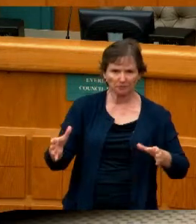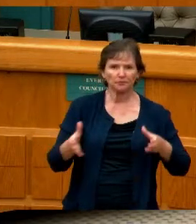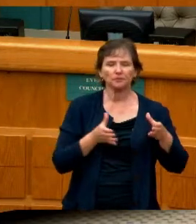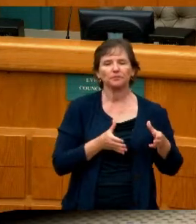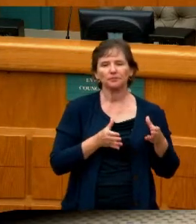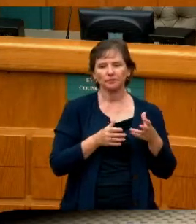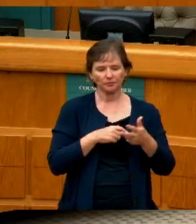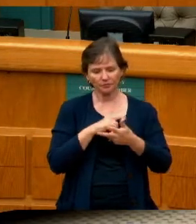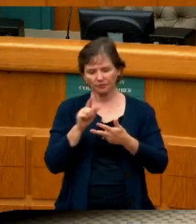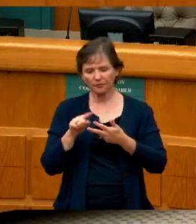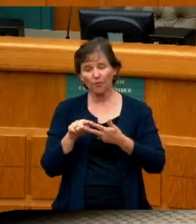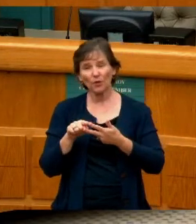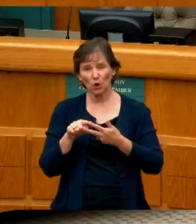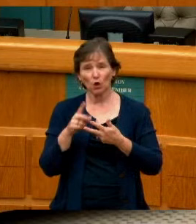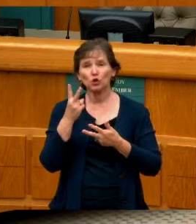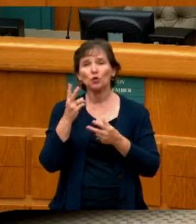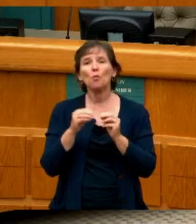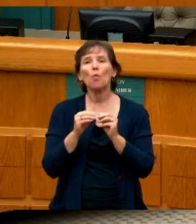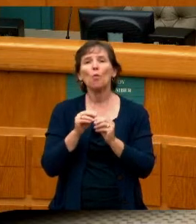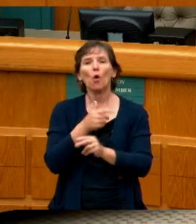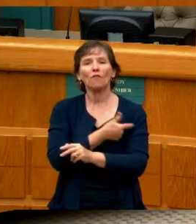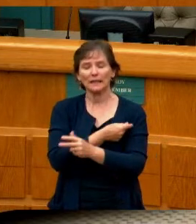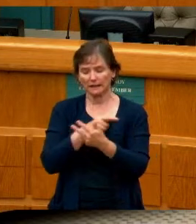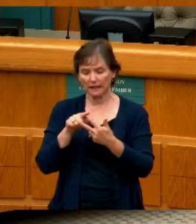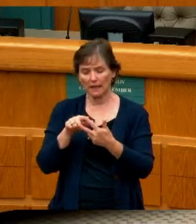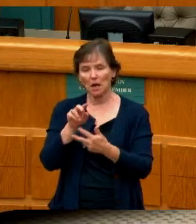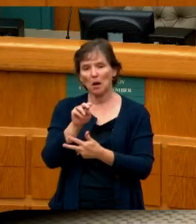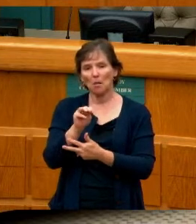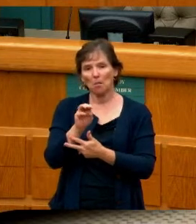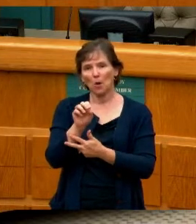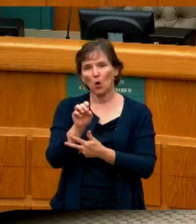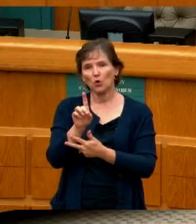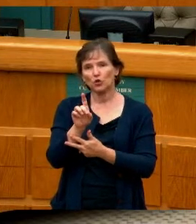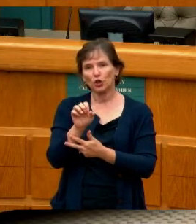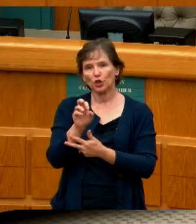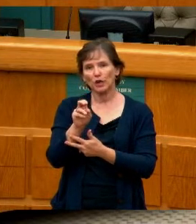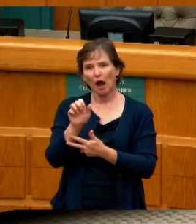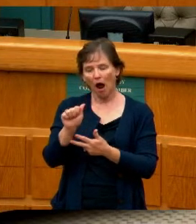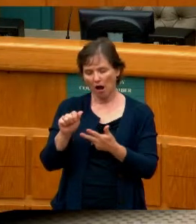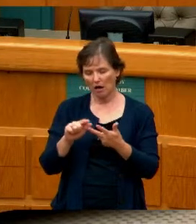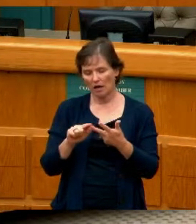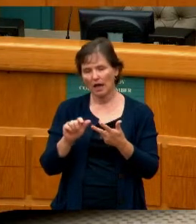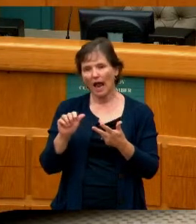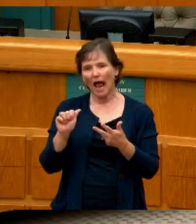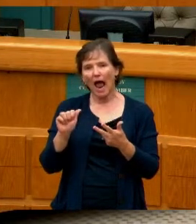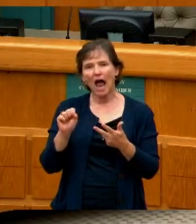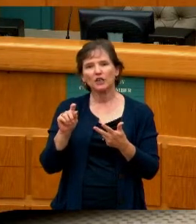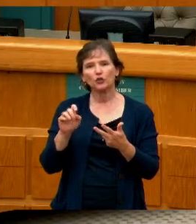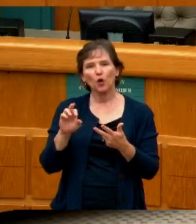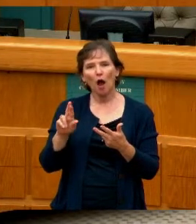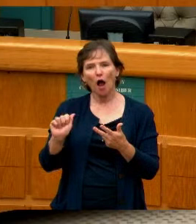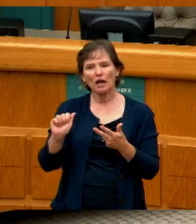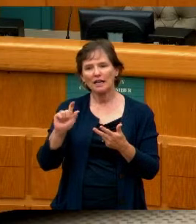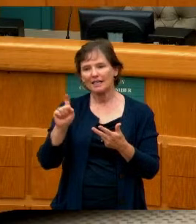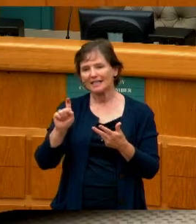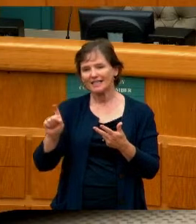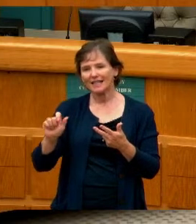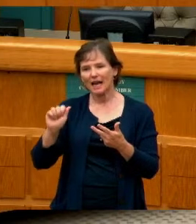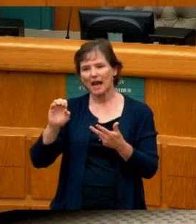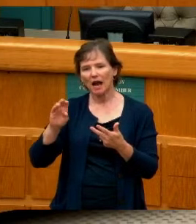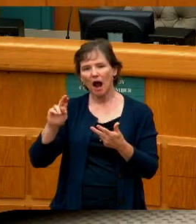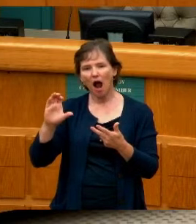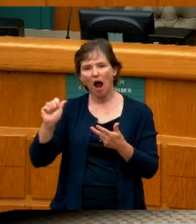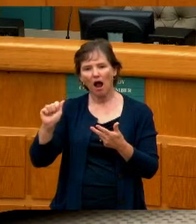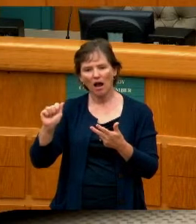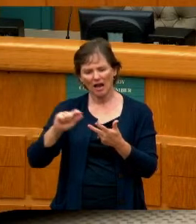start administering it to the named priority groups. The other 2 vaccine candidates that are following closely behind